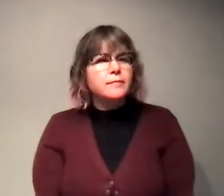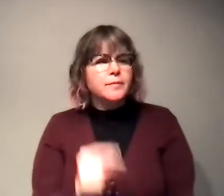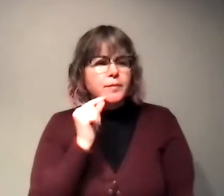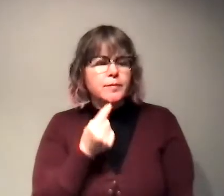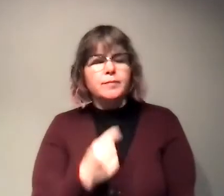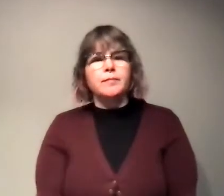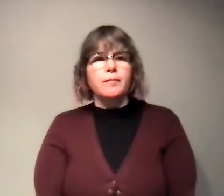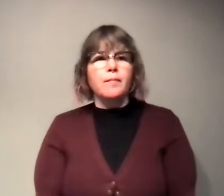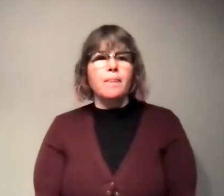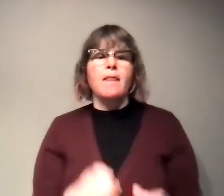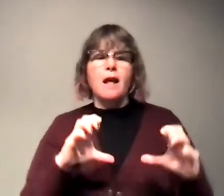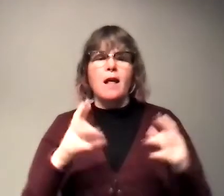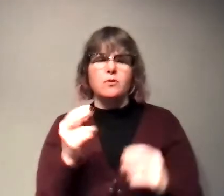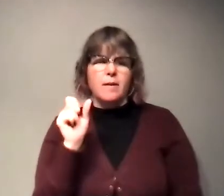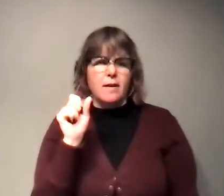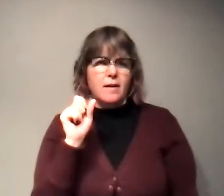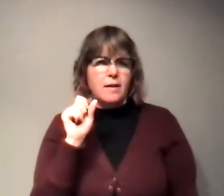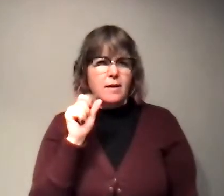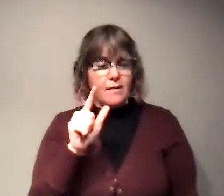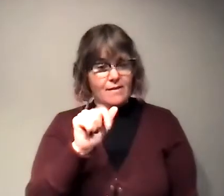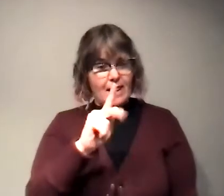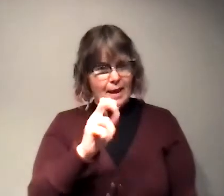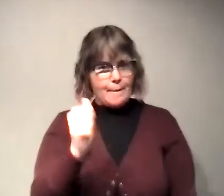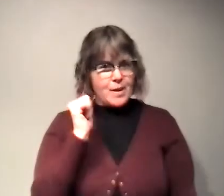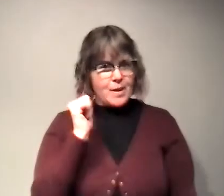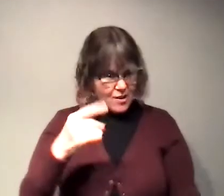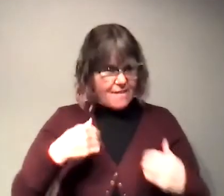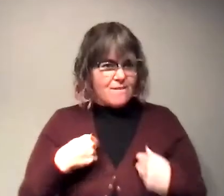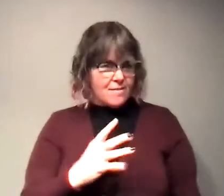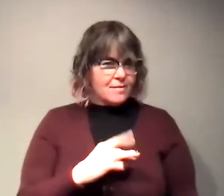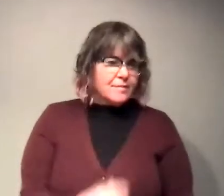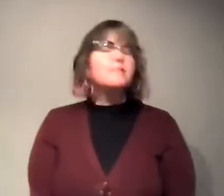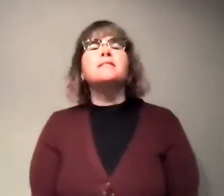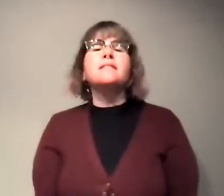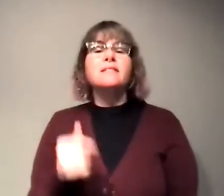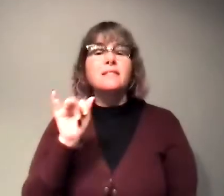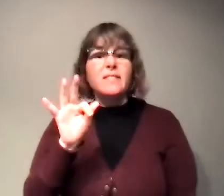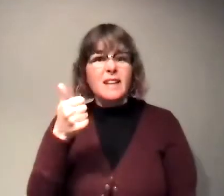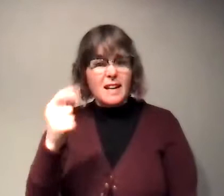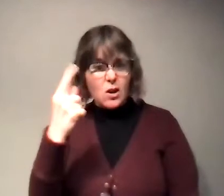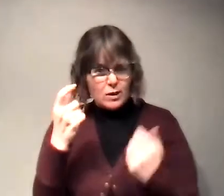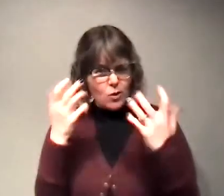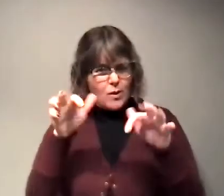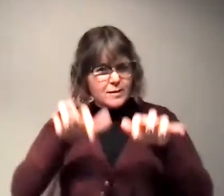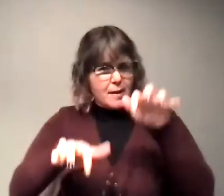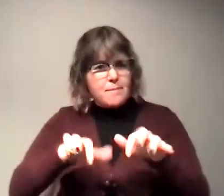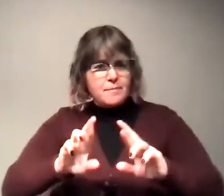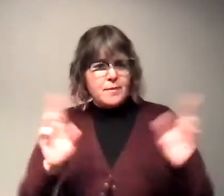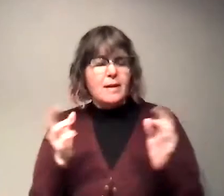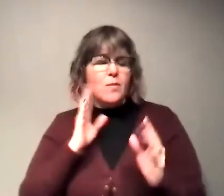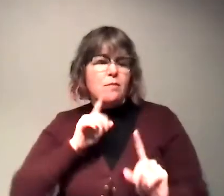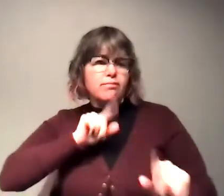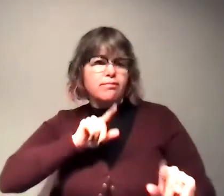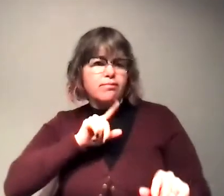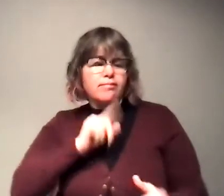our classrooms says that they have a lake in their backyard. So very cool. If you have any questions at home, please submit them into the Q&A and we'll get those